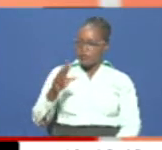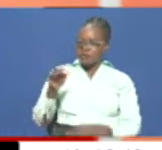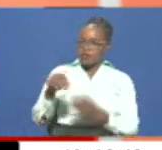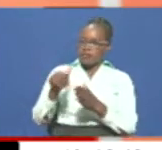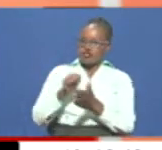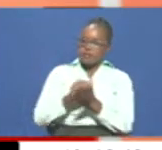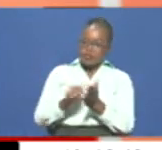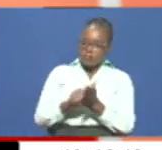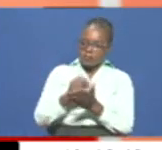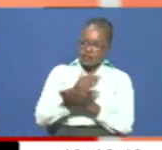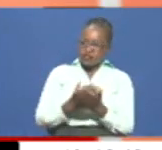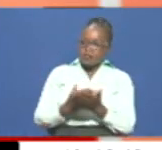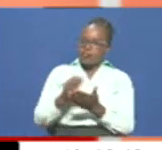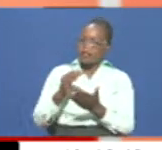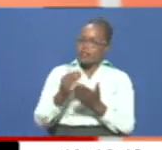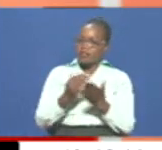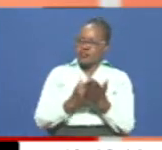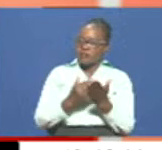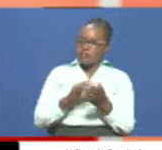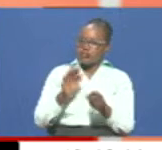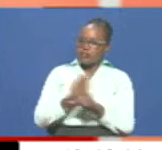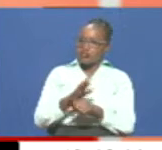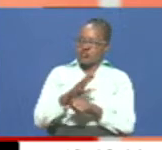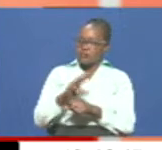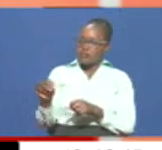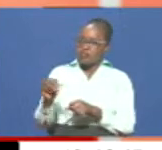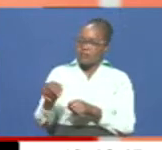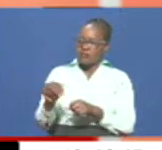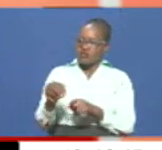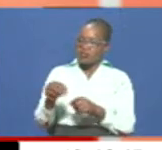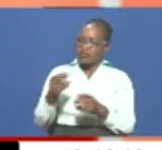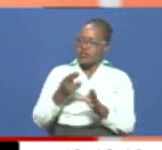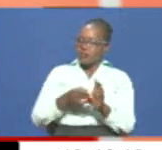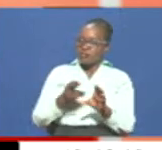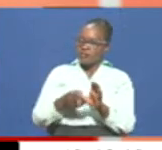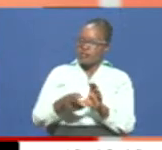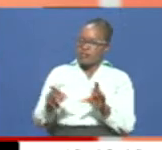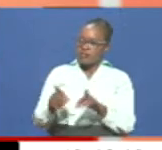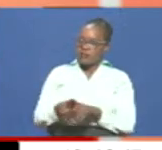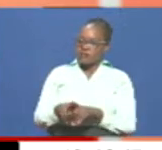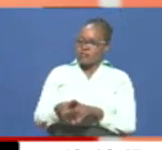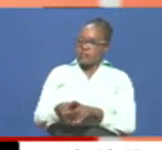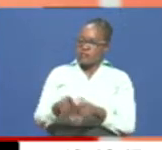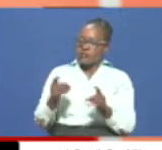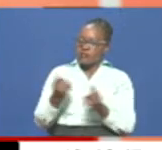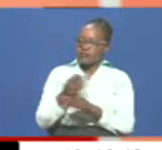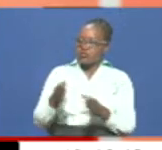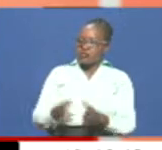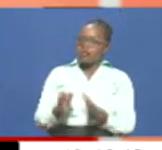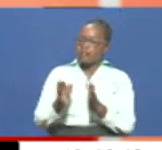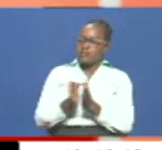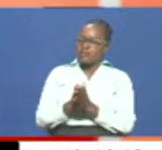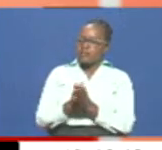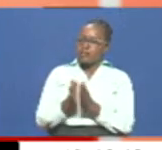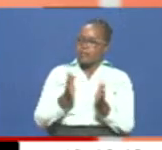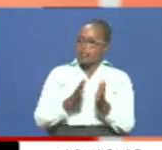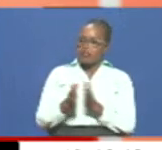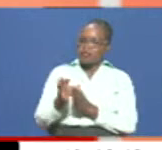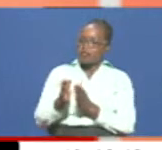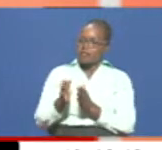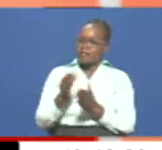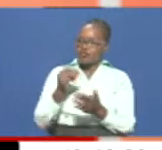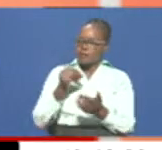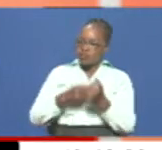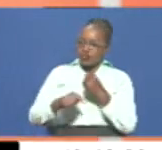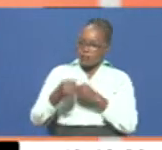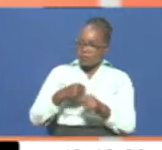program, and a lot of them are going to participate in one way or another as prepare our actual competition, as we